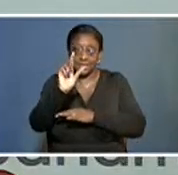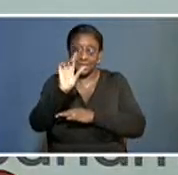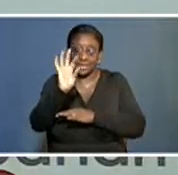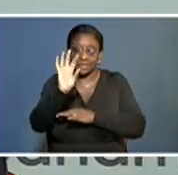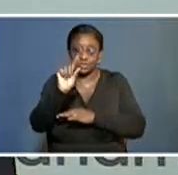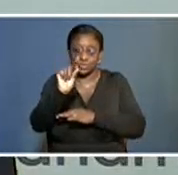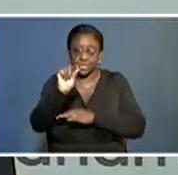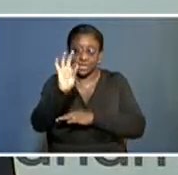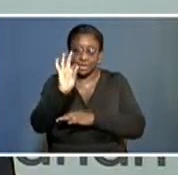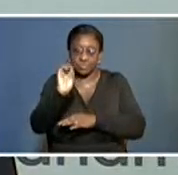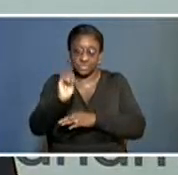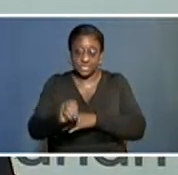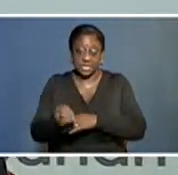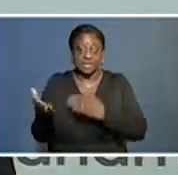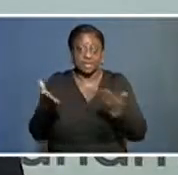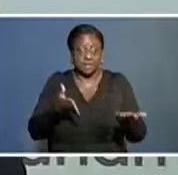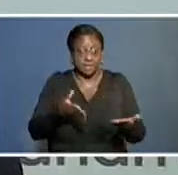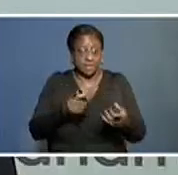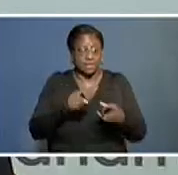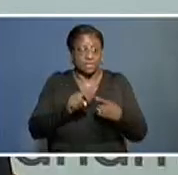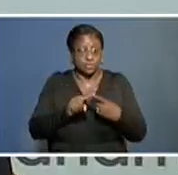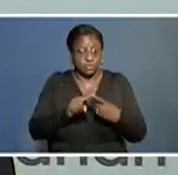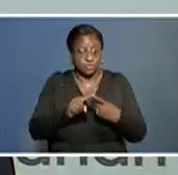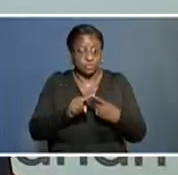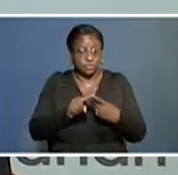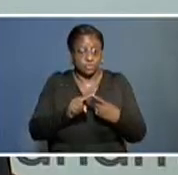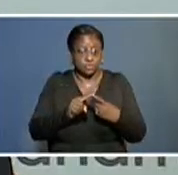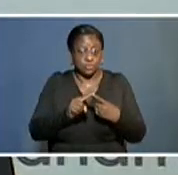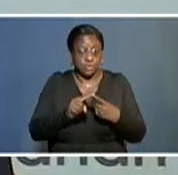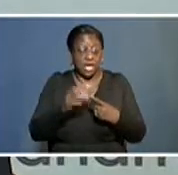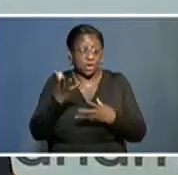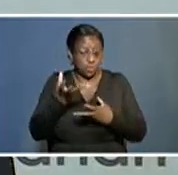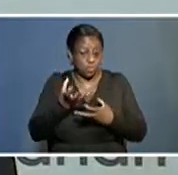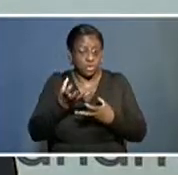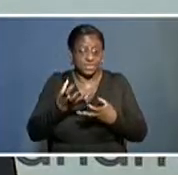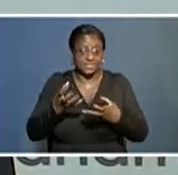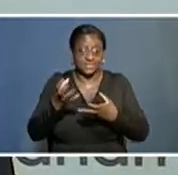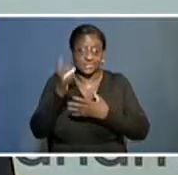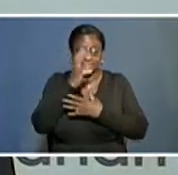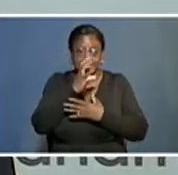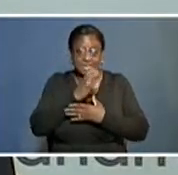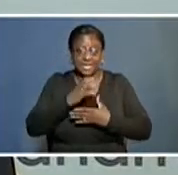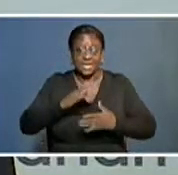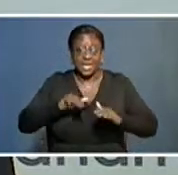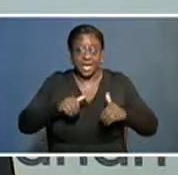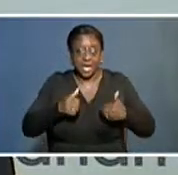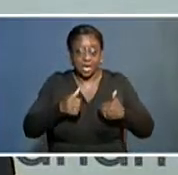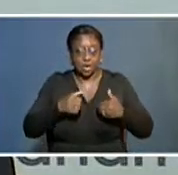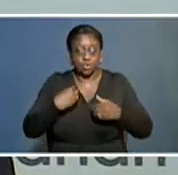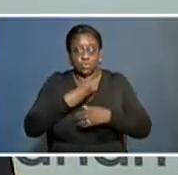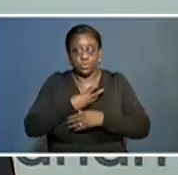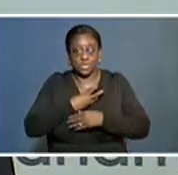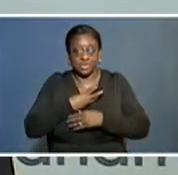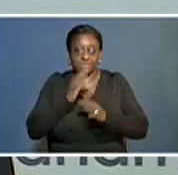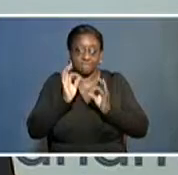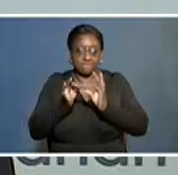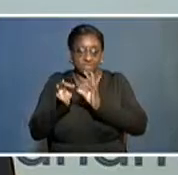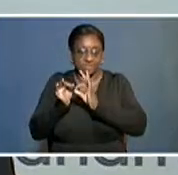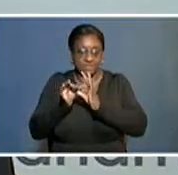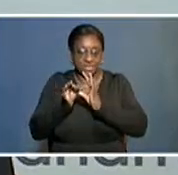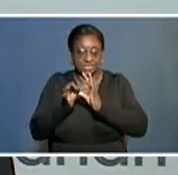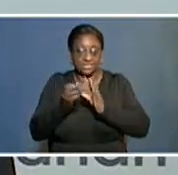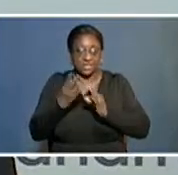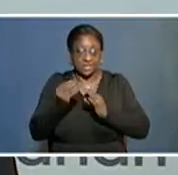to our shores, and we are seeking to see how we can really bolster our footholds in